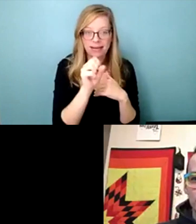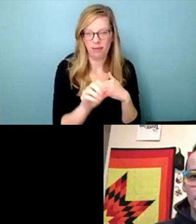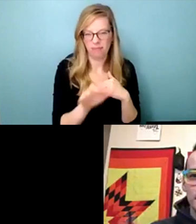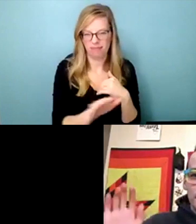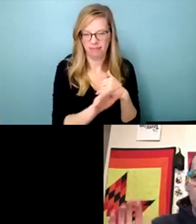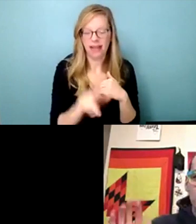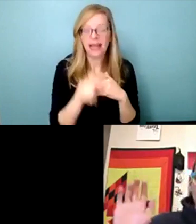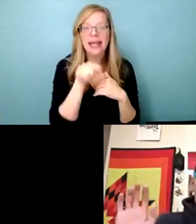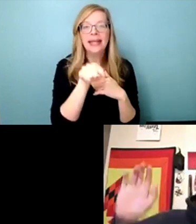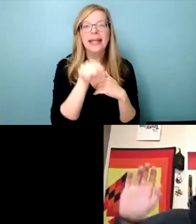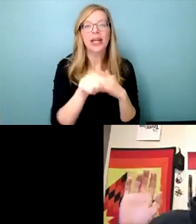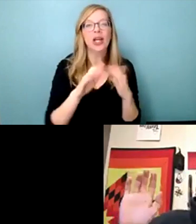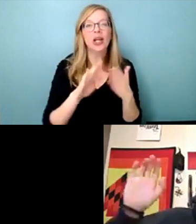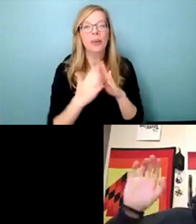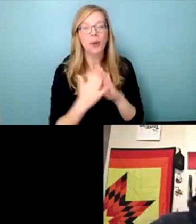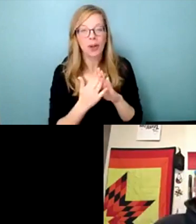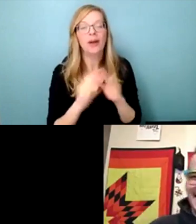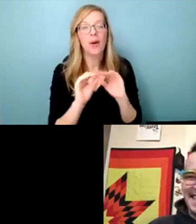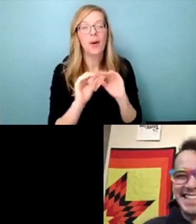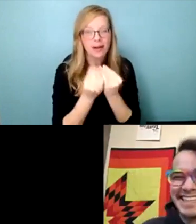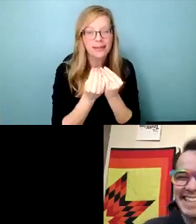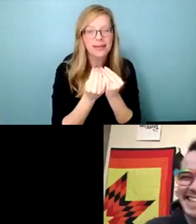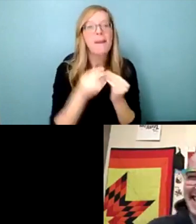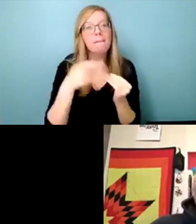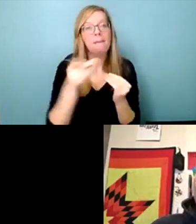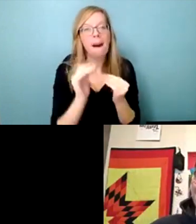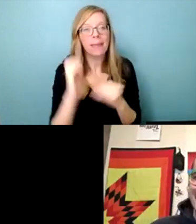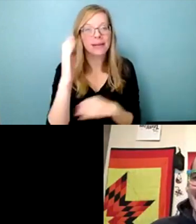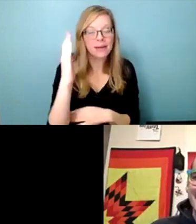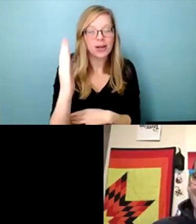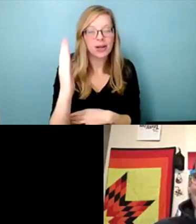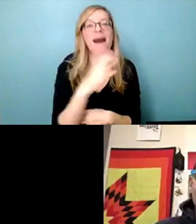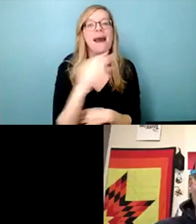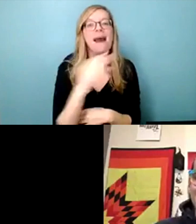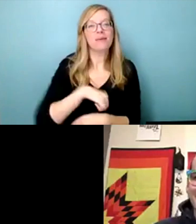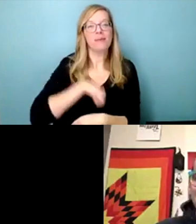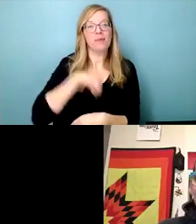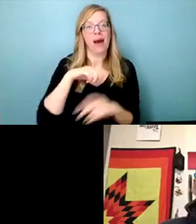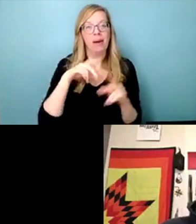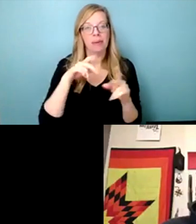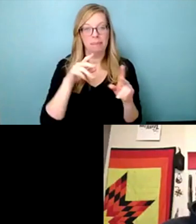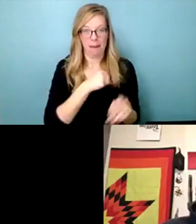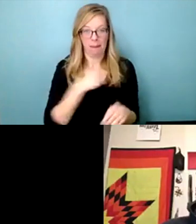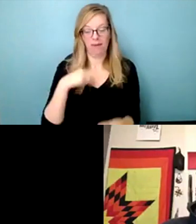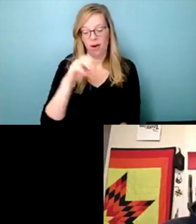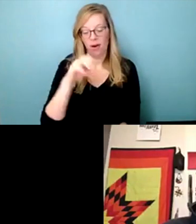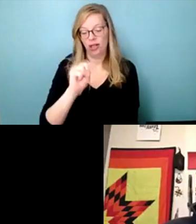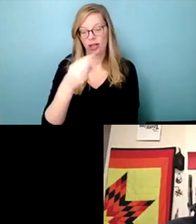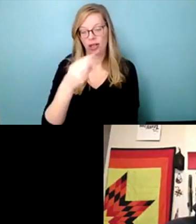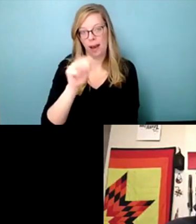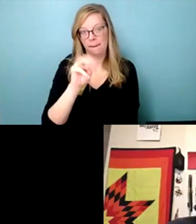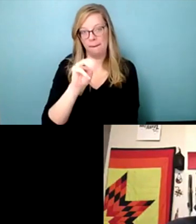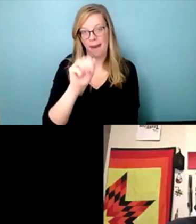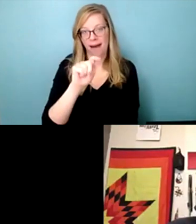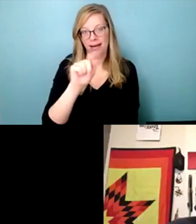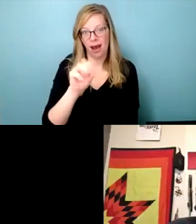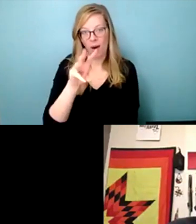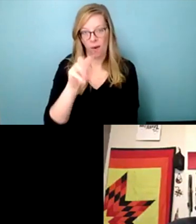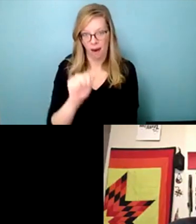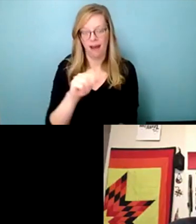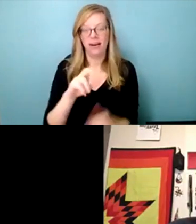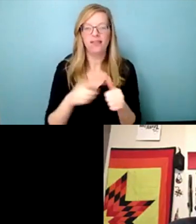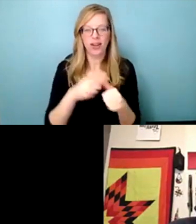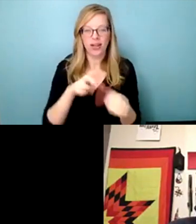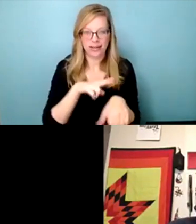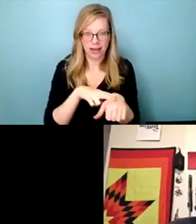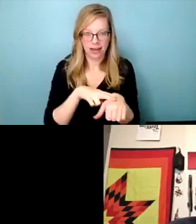community organizer, public speaker, and proud member of Shamattawa First Nation. Michael believes we all have a gift and shows youth the